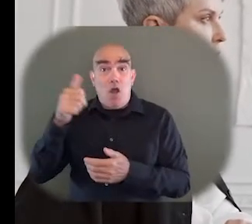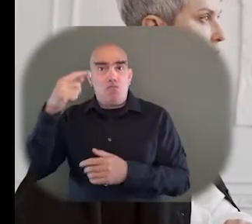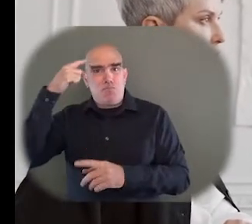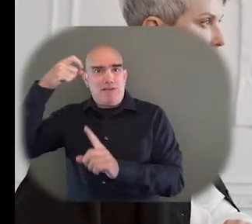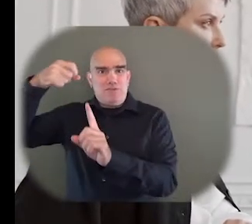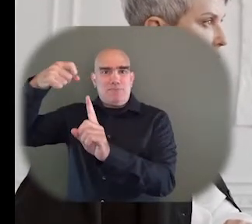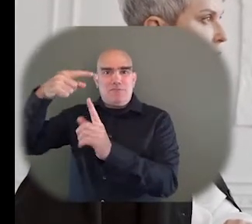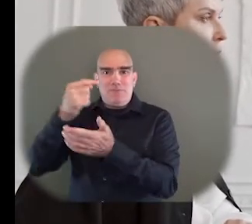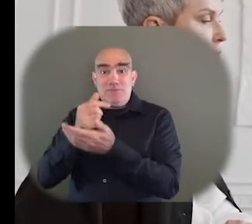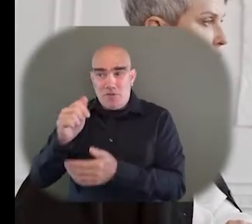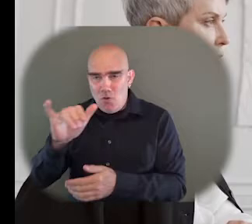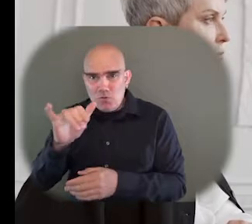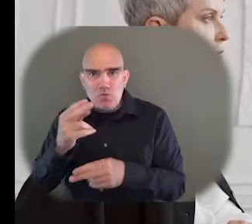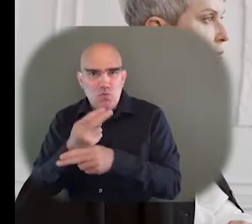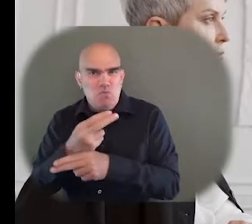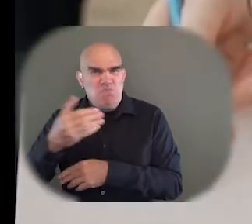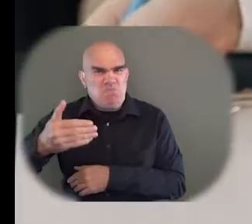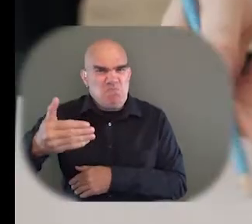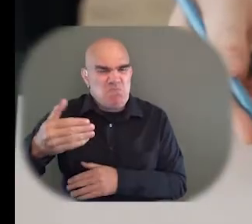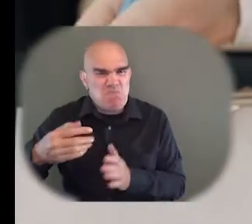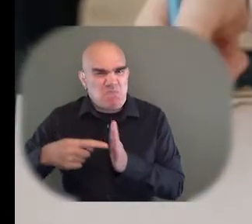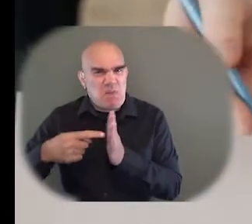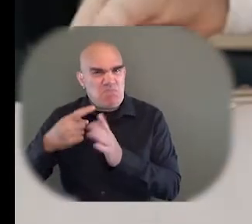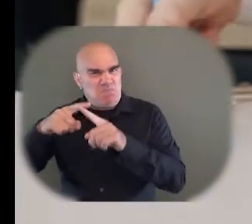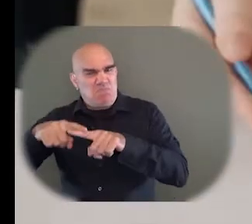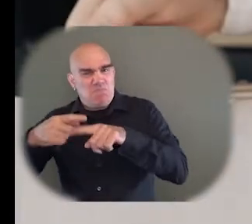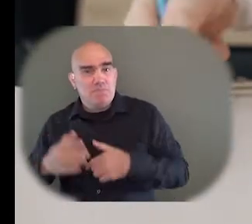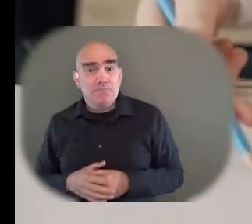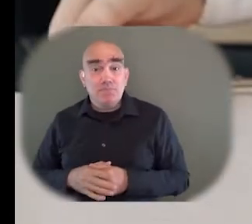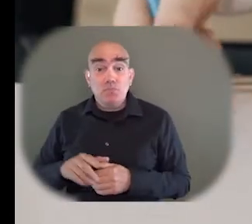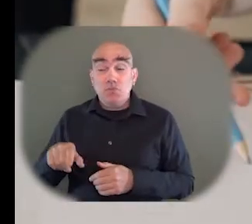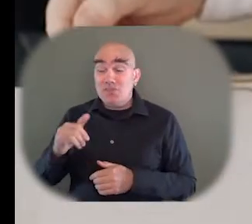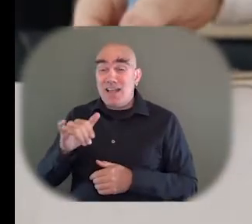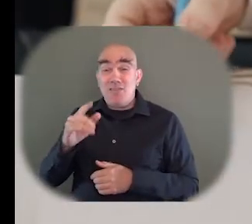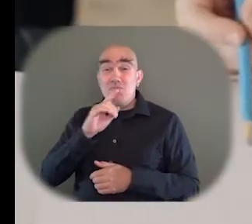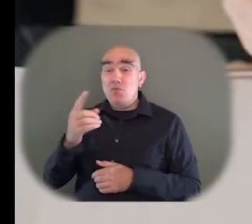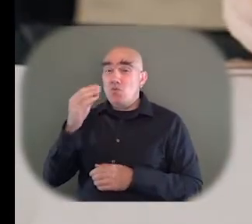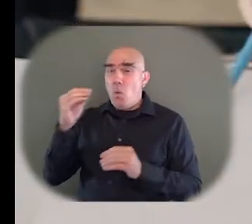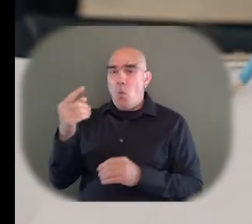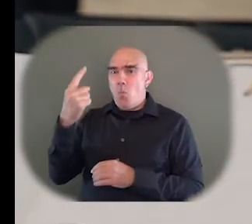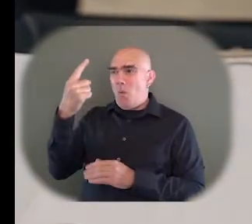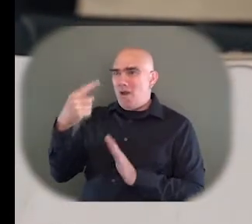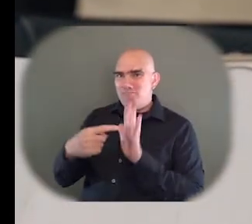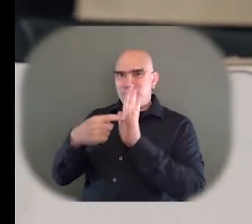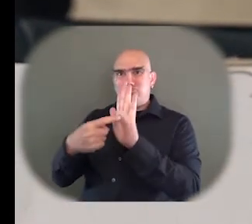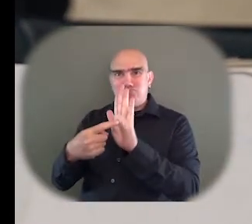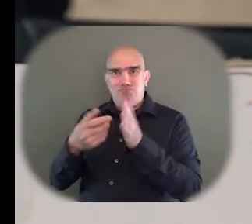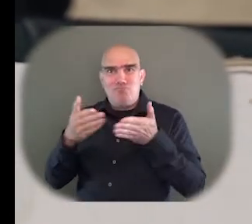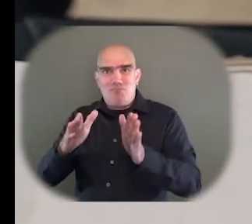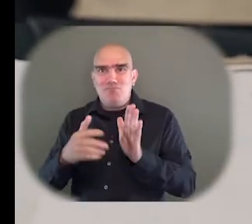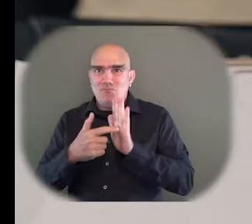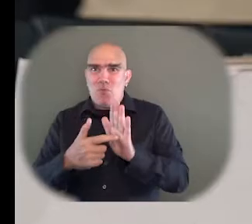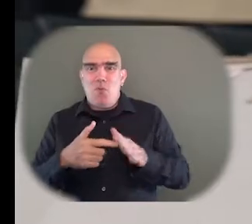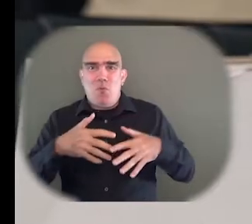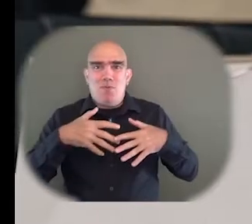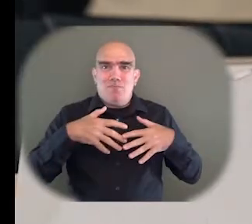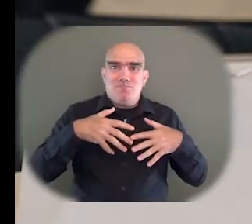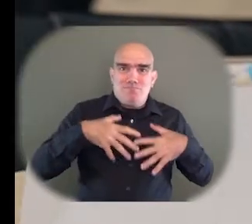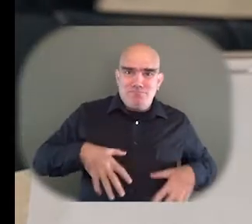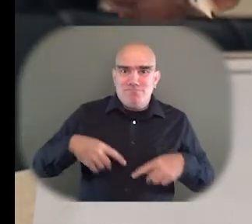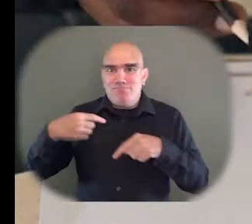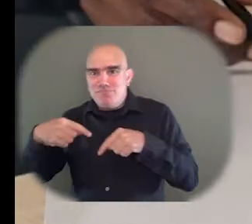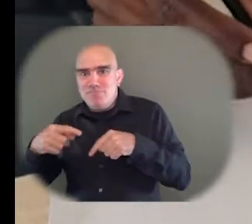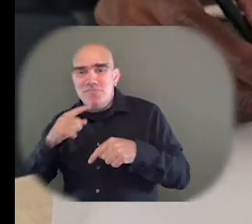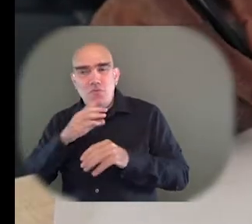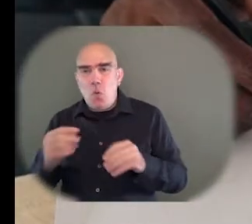also be used in certain circumstances. Just like there is no one presentation of anxiety and depression, there's no one